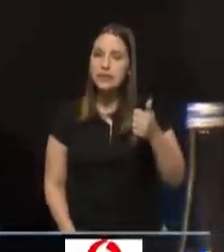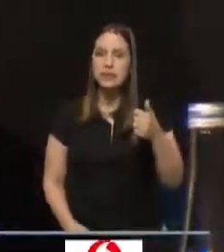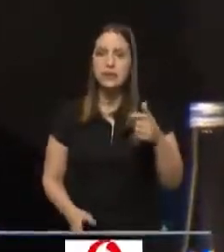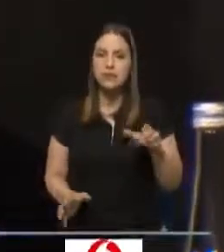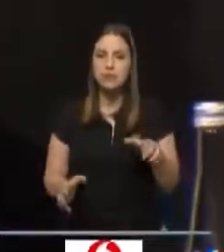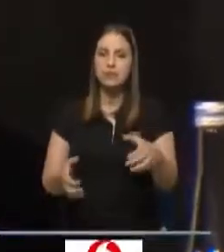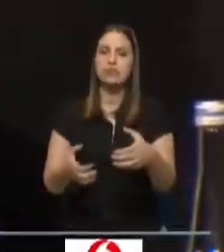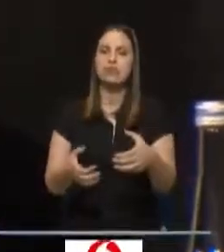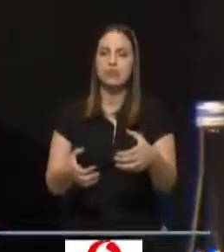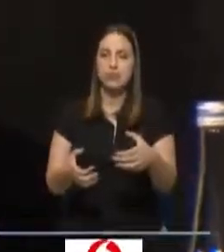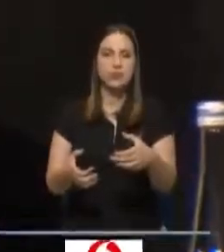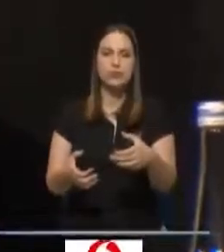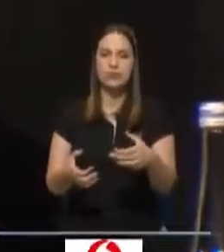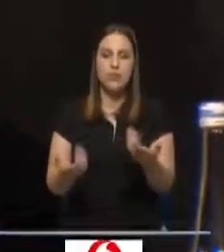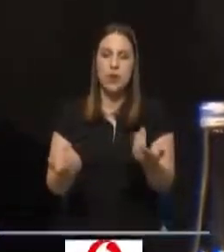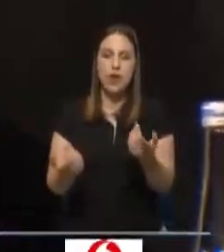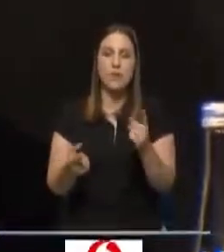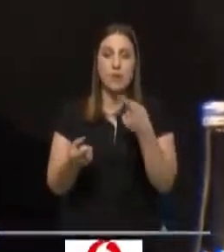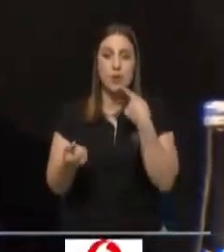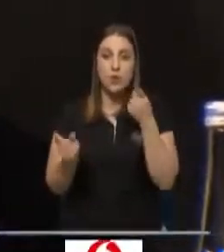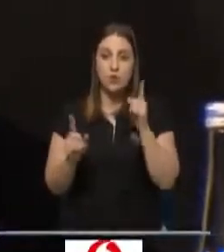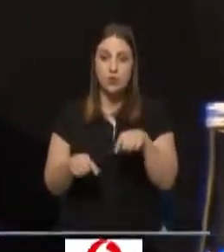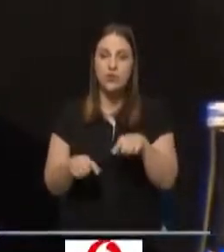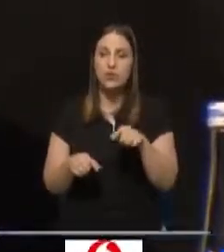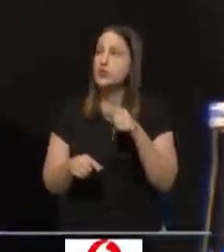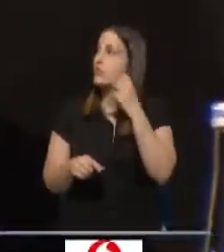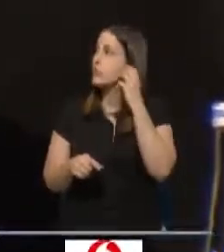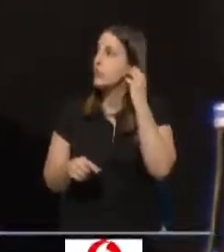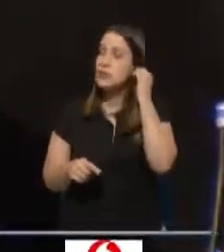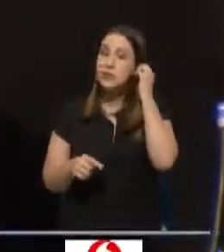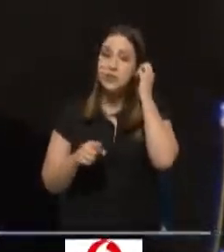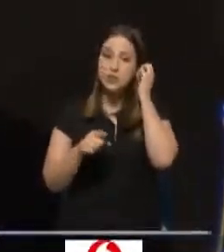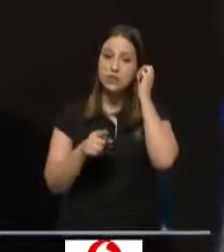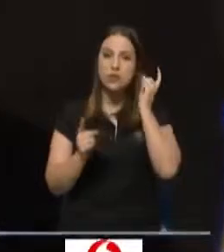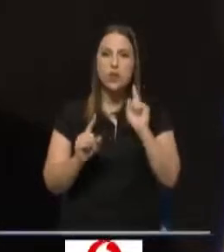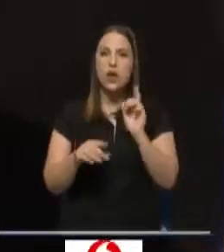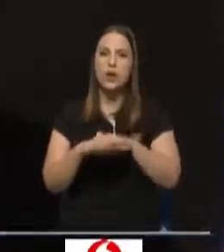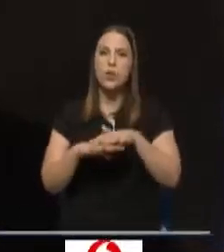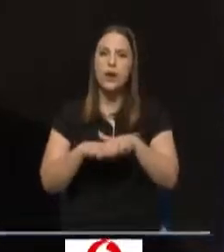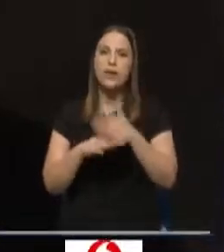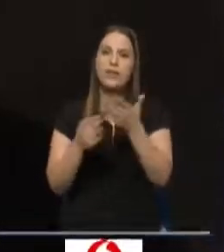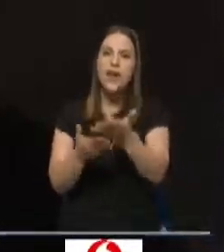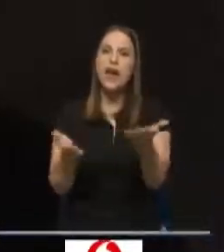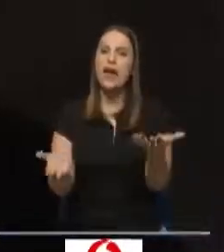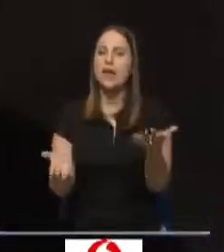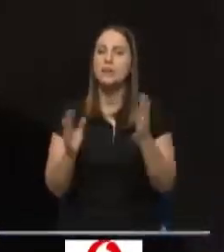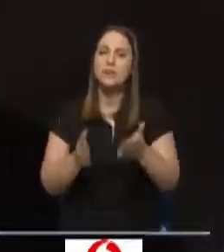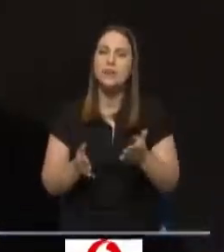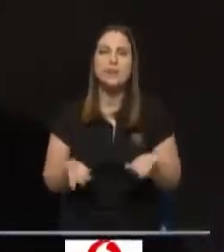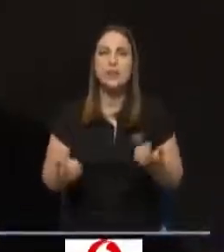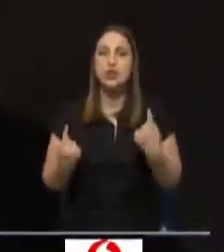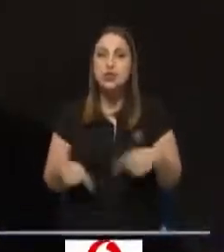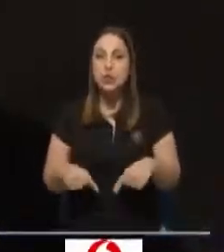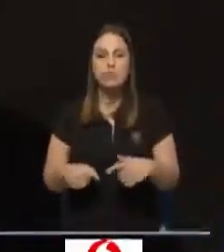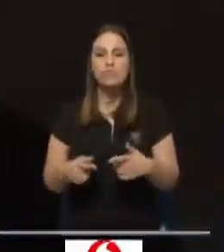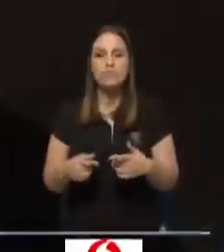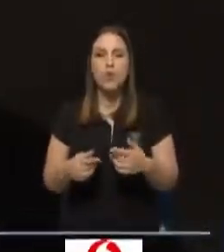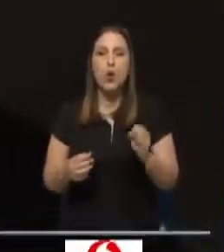we need an ecosystem. Once again, it doesn't only live from the existence of networks